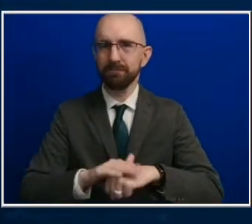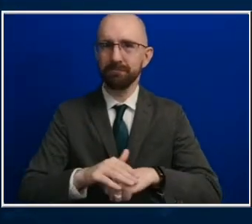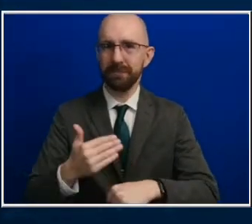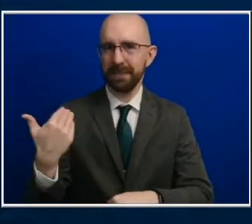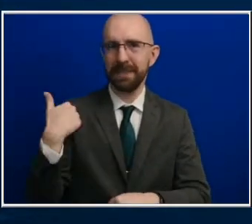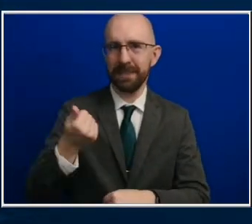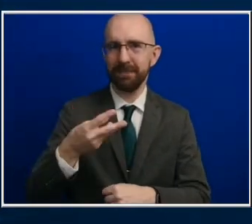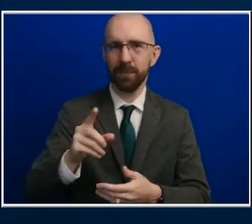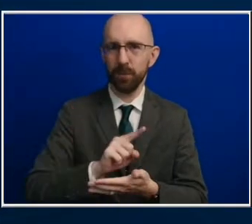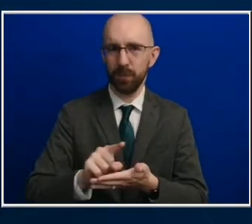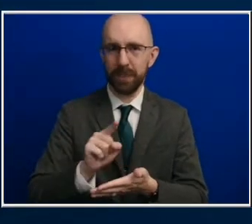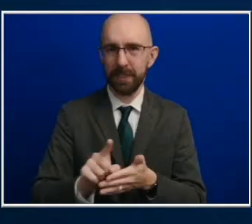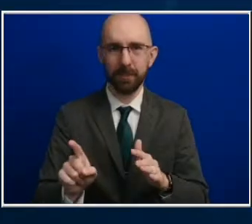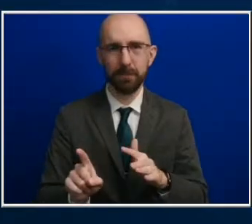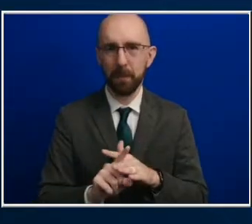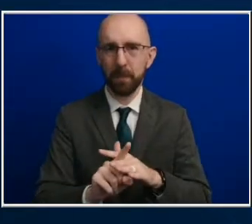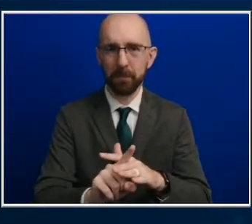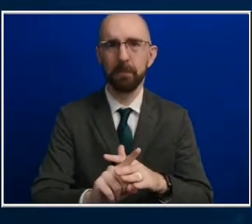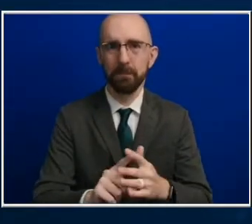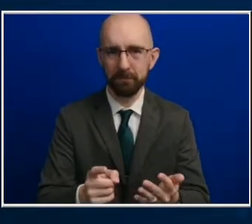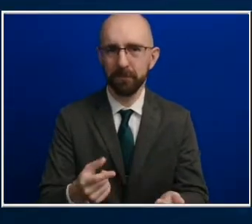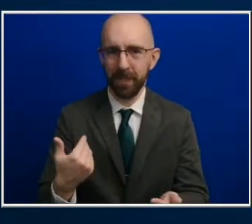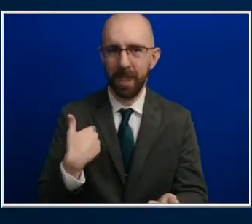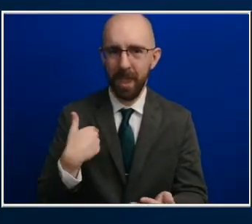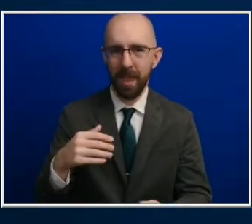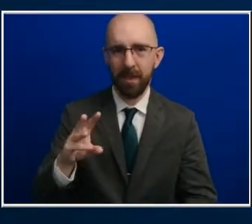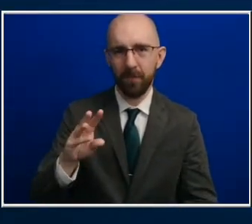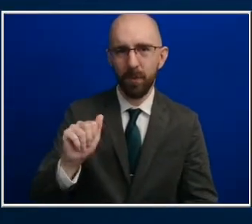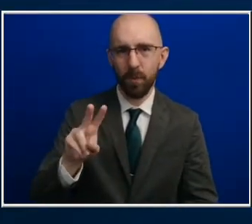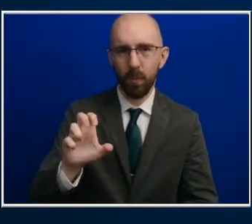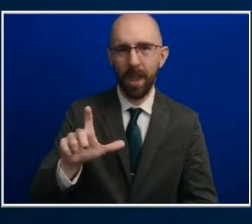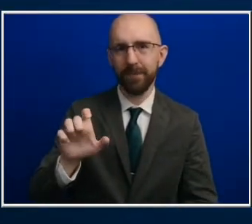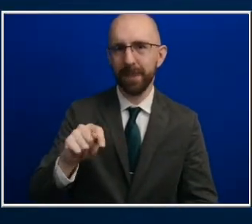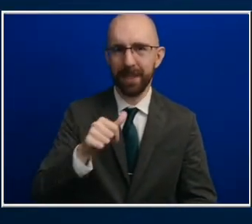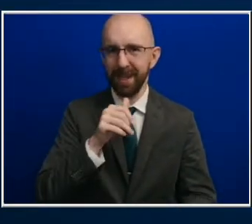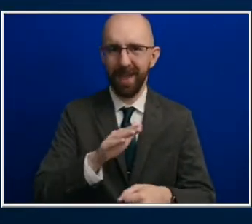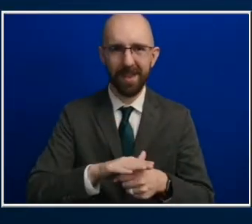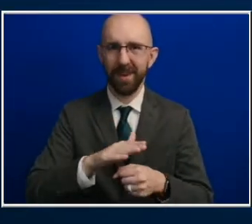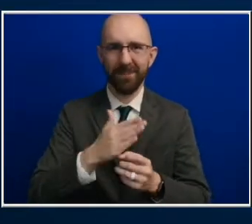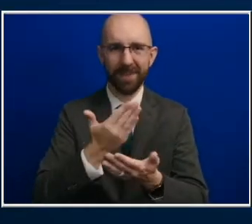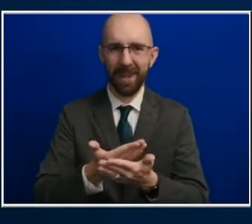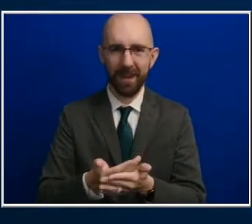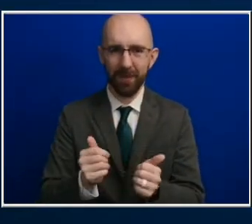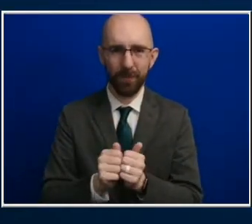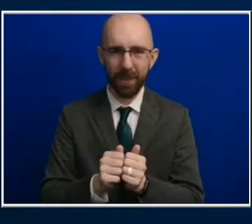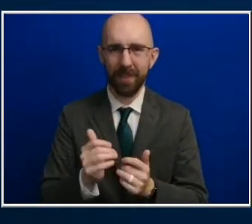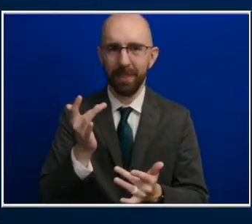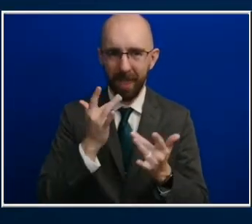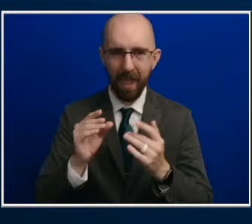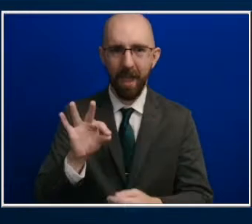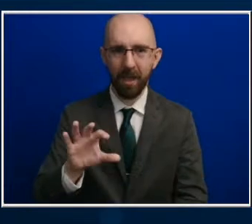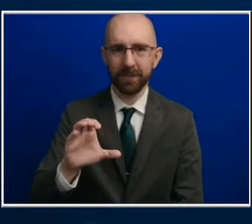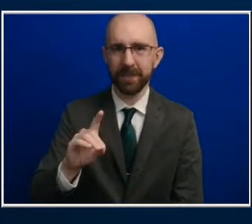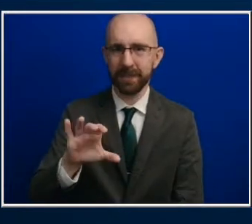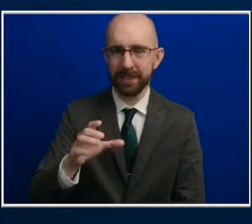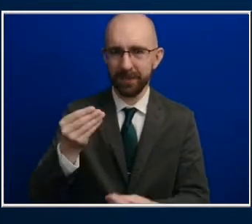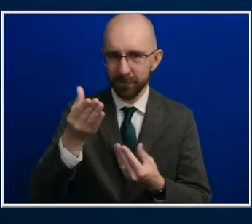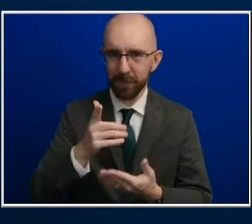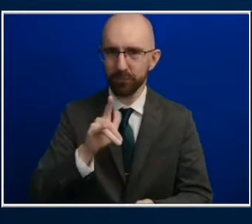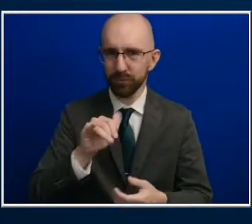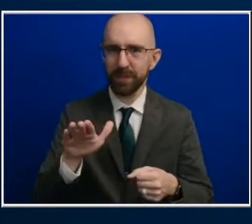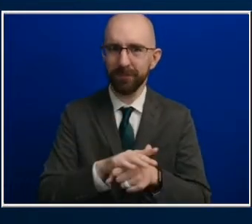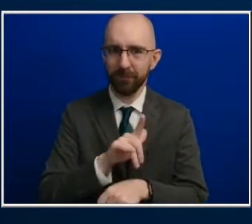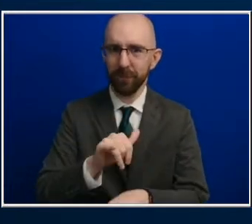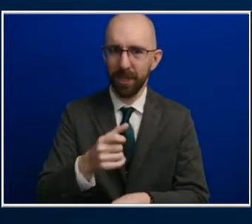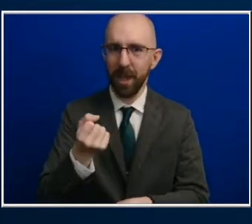It's popping back up. There's a wavelet, and we don't have enough data out there anymore with the lack of CDC information to really fully understand the total grasp